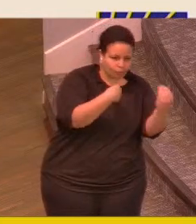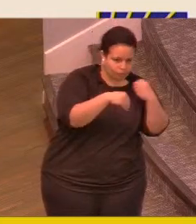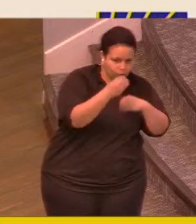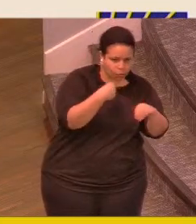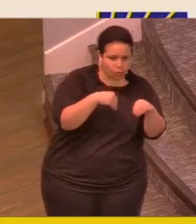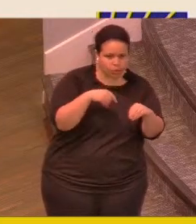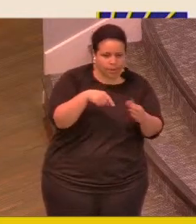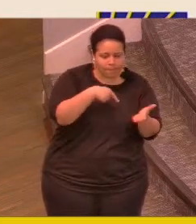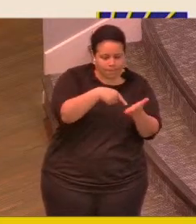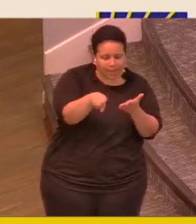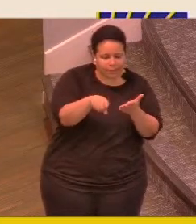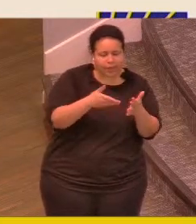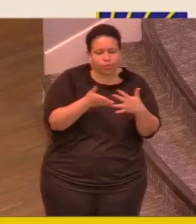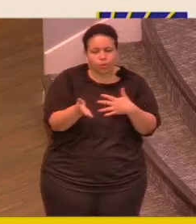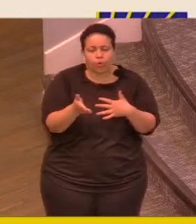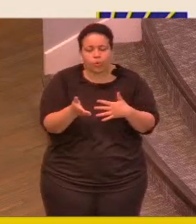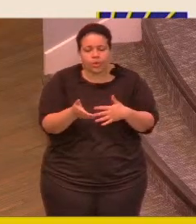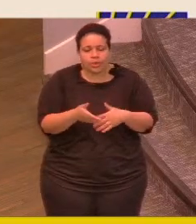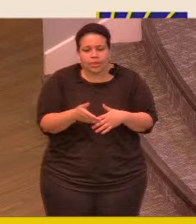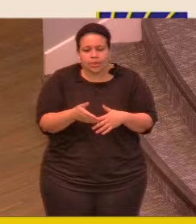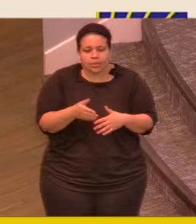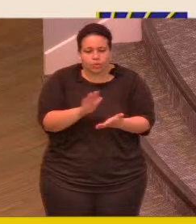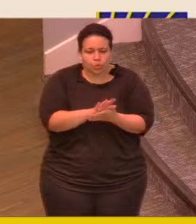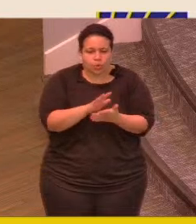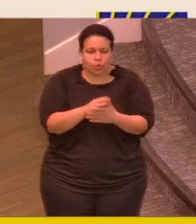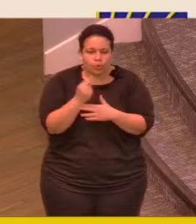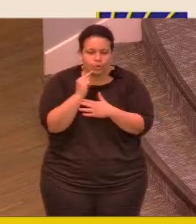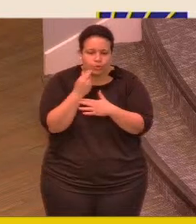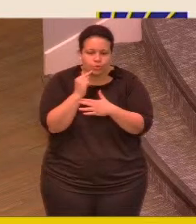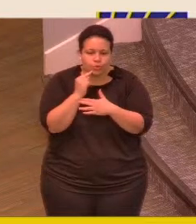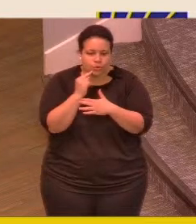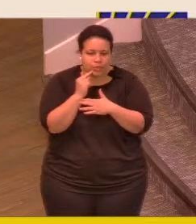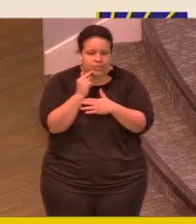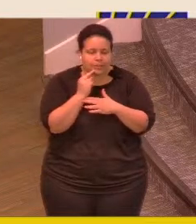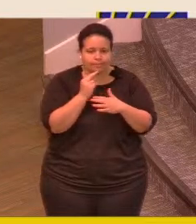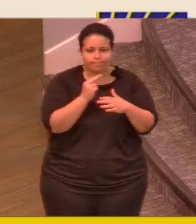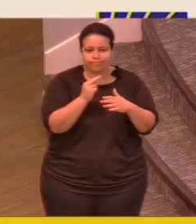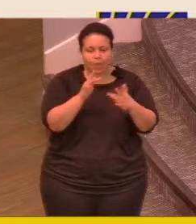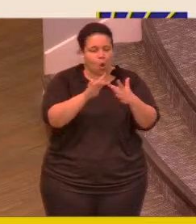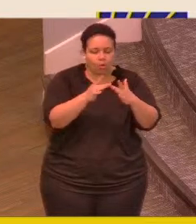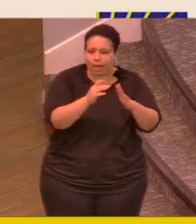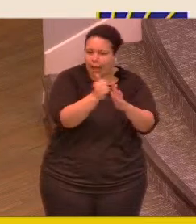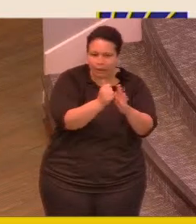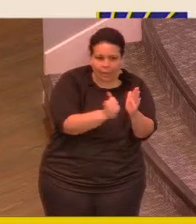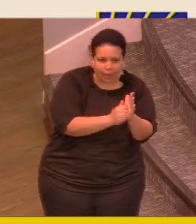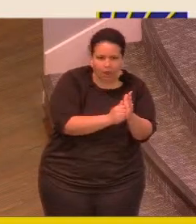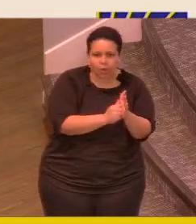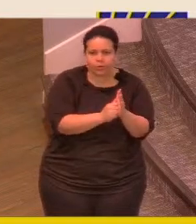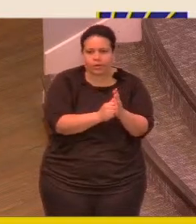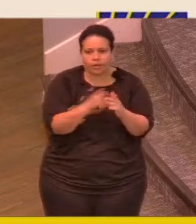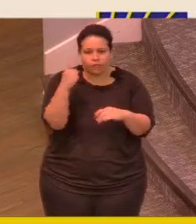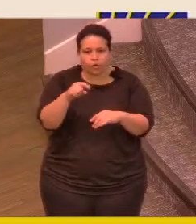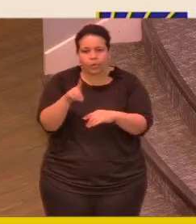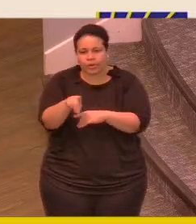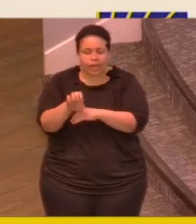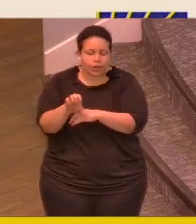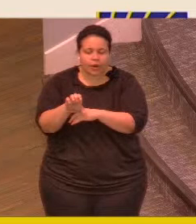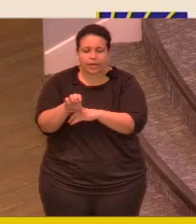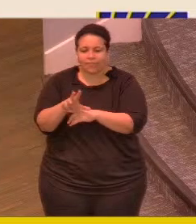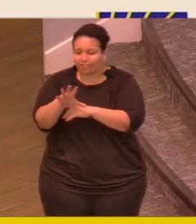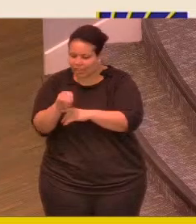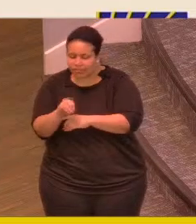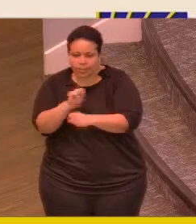payment through their school nutrition portal, and that's covering 115 employees.